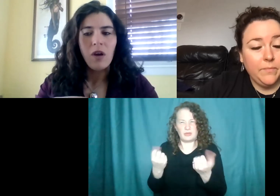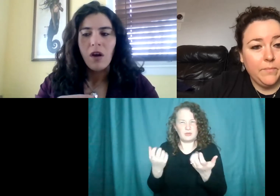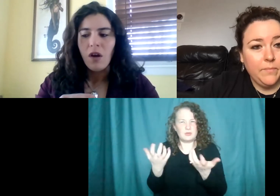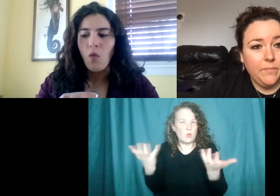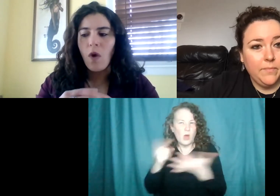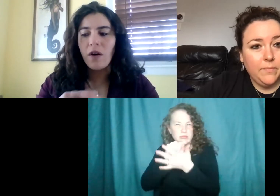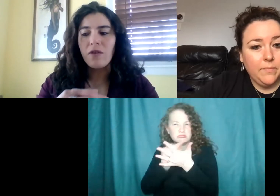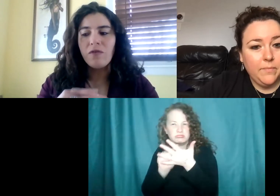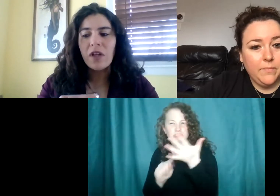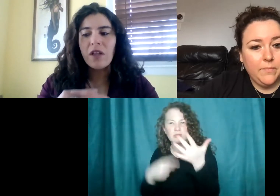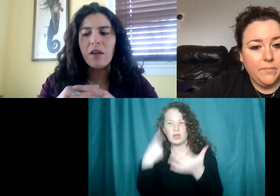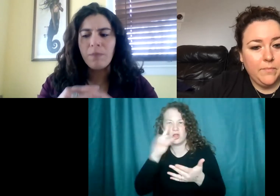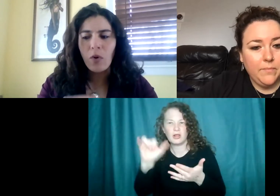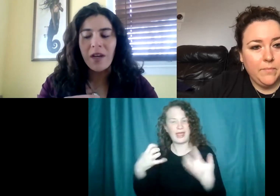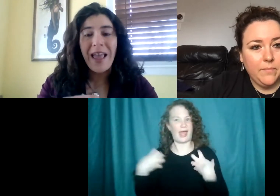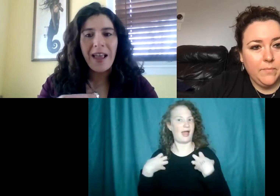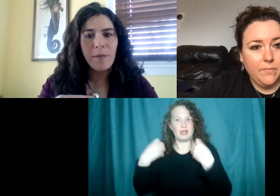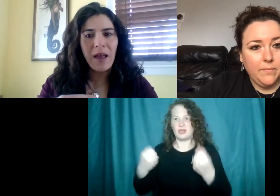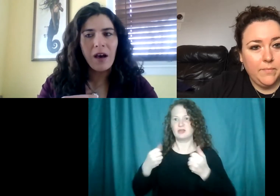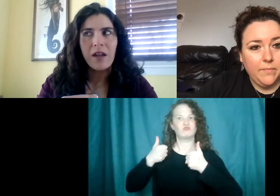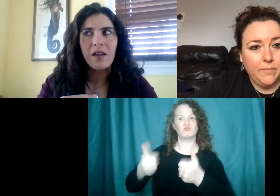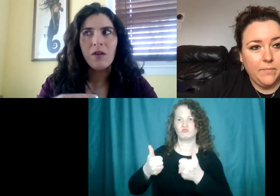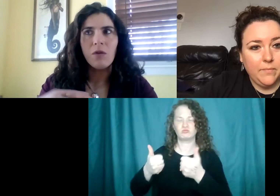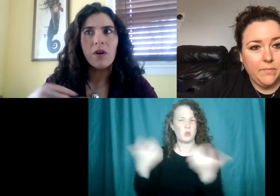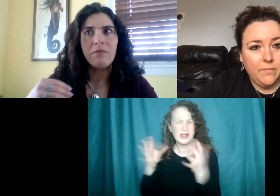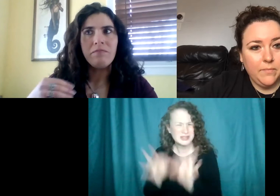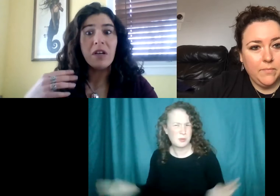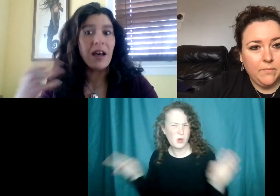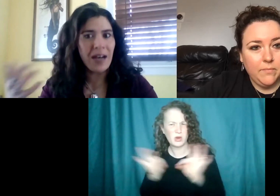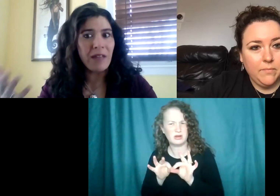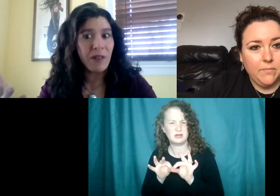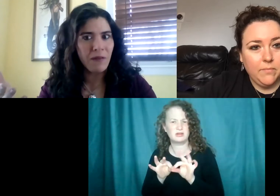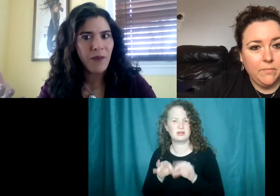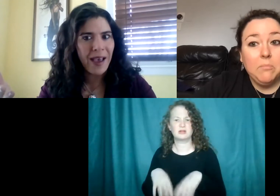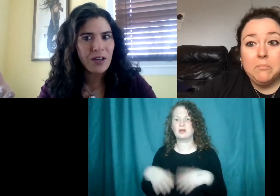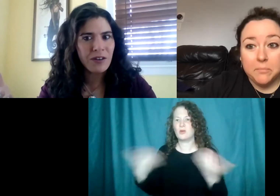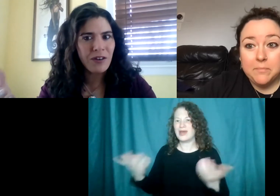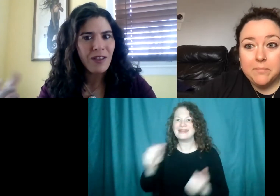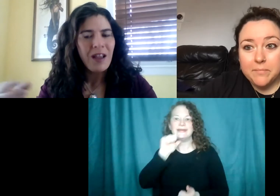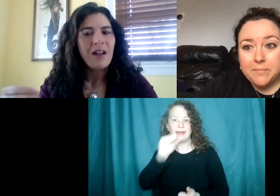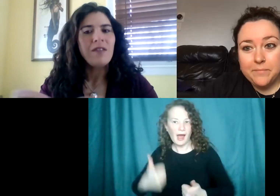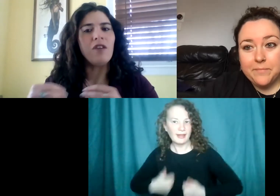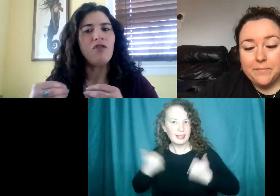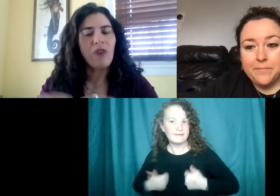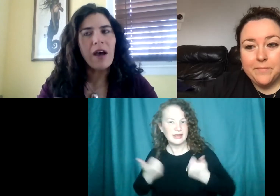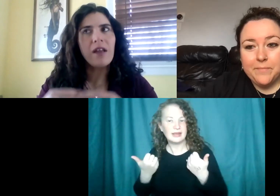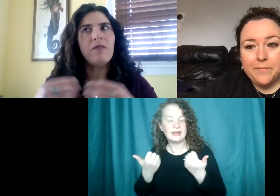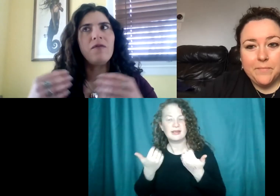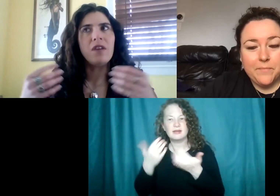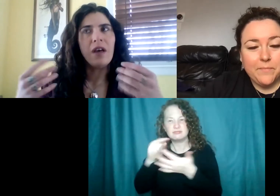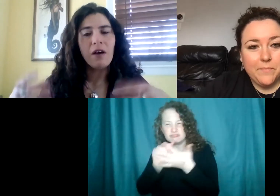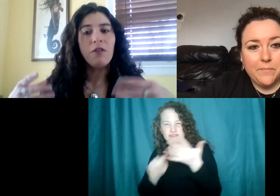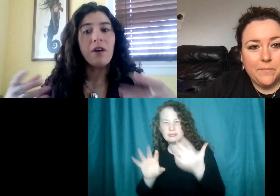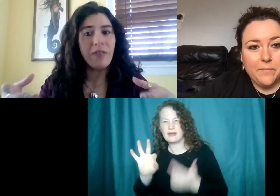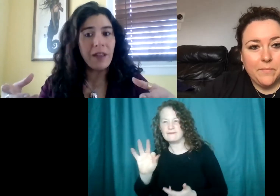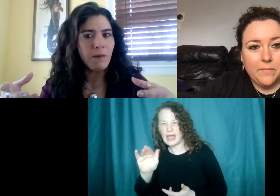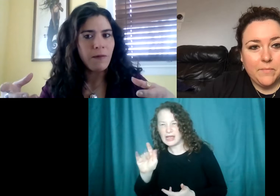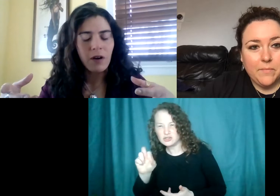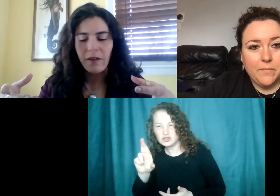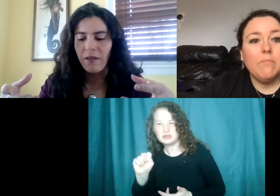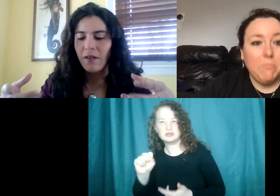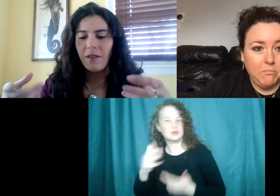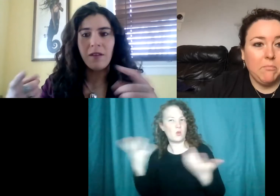So what are the really important abiotic or non-living factors that drive the health of the